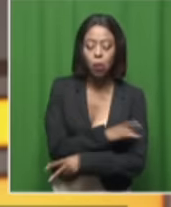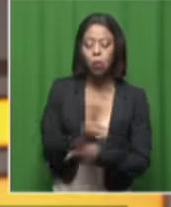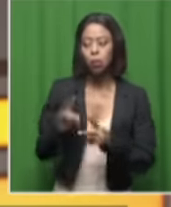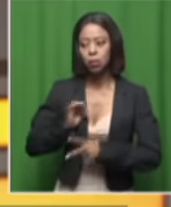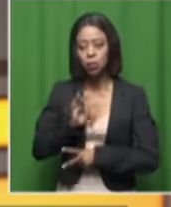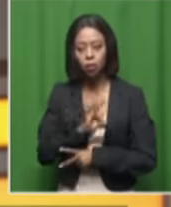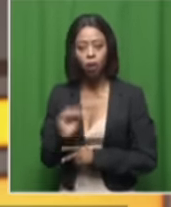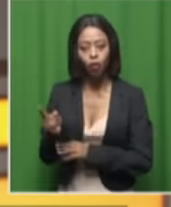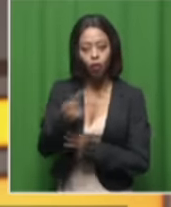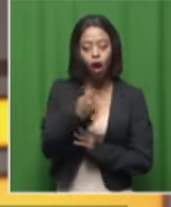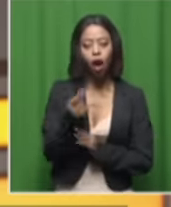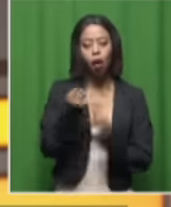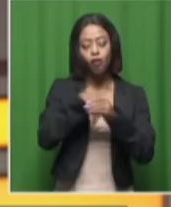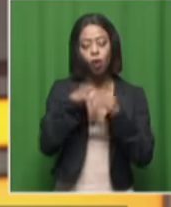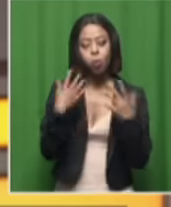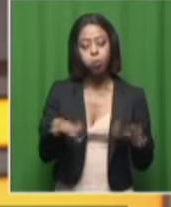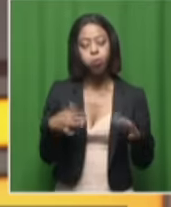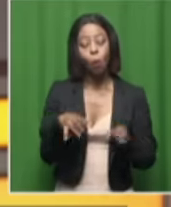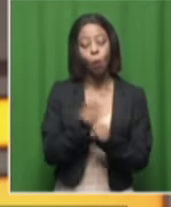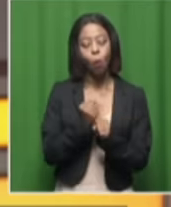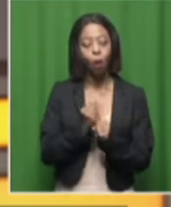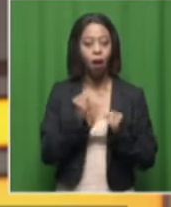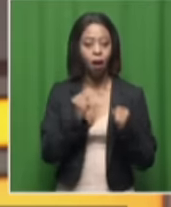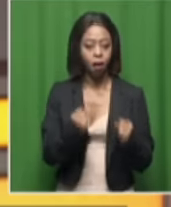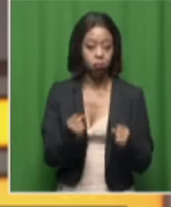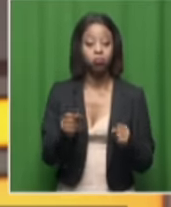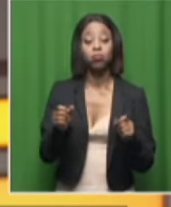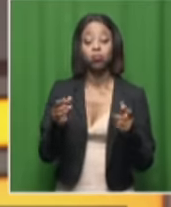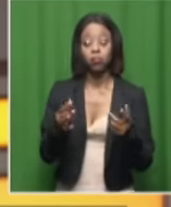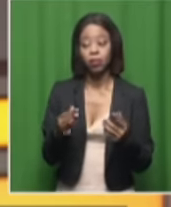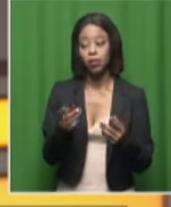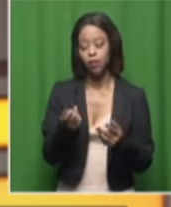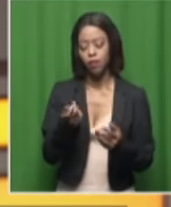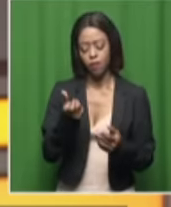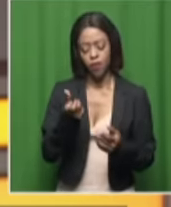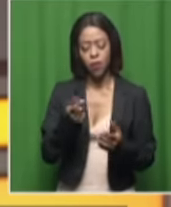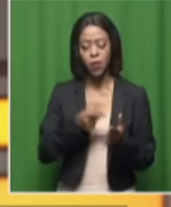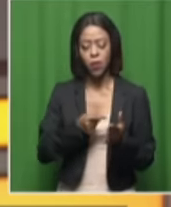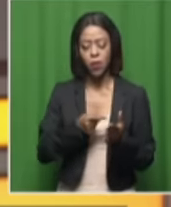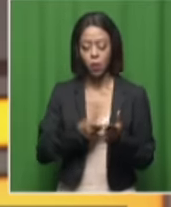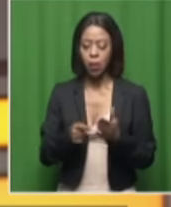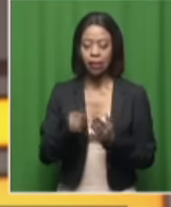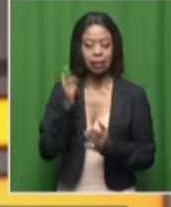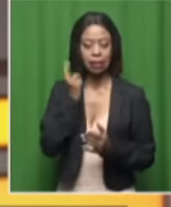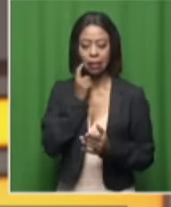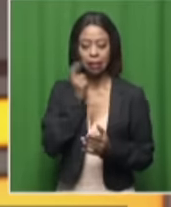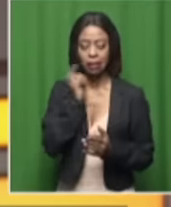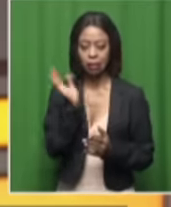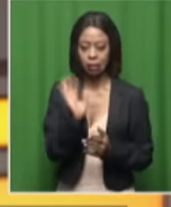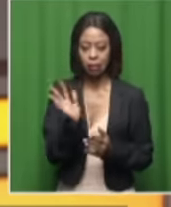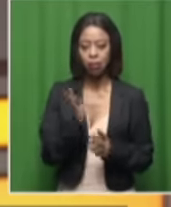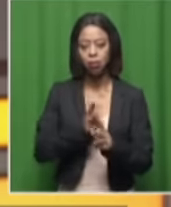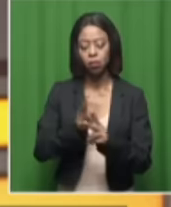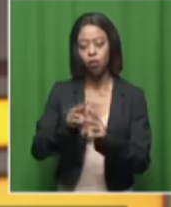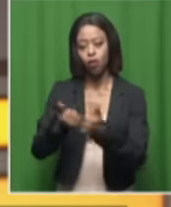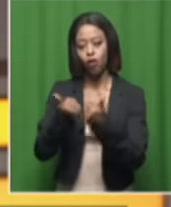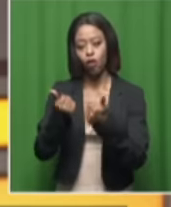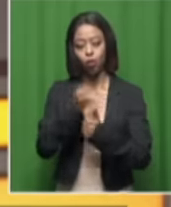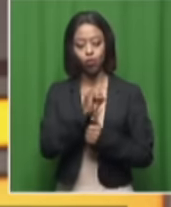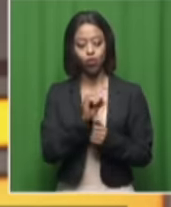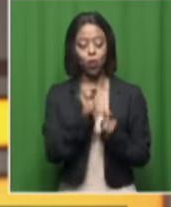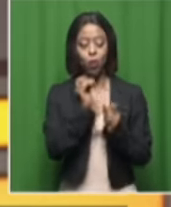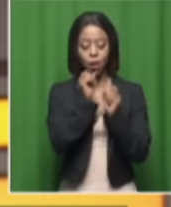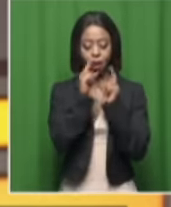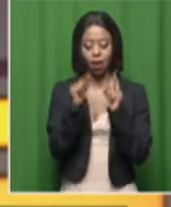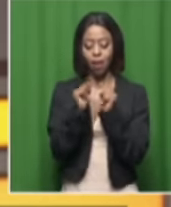staff, everyone. And then we had like a rough past few weeks coming into the game. So we knew that this was